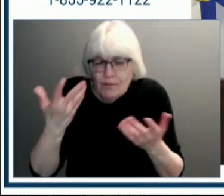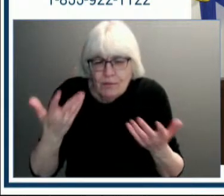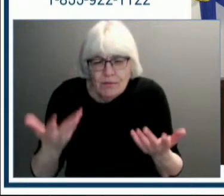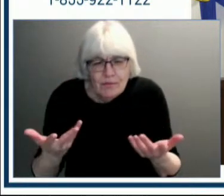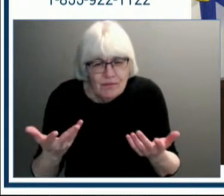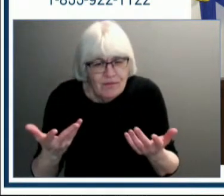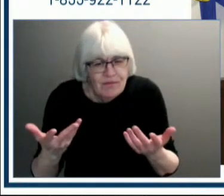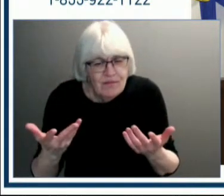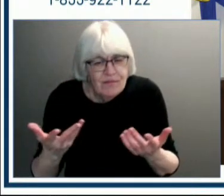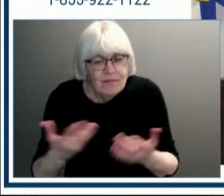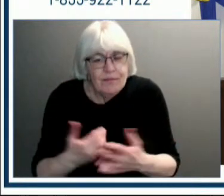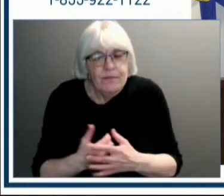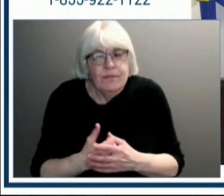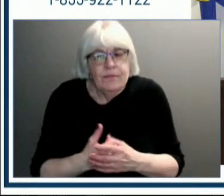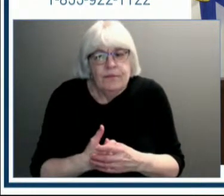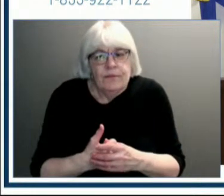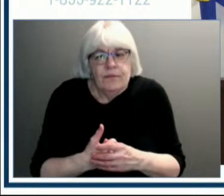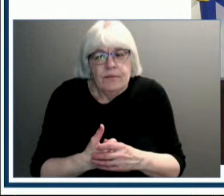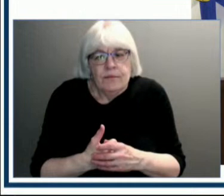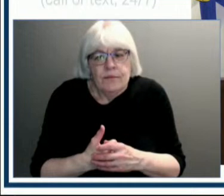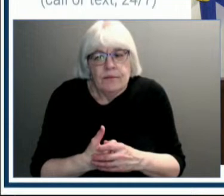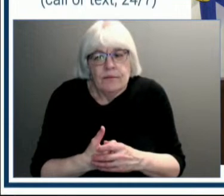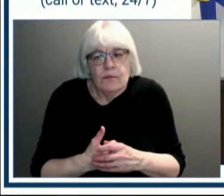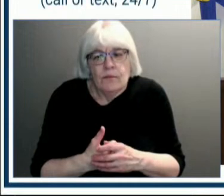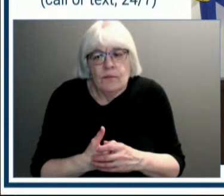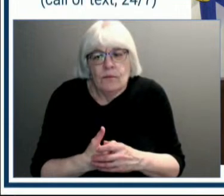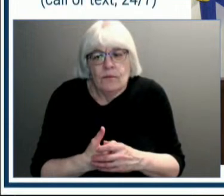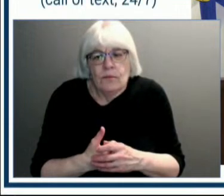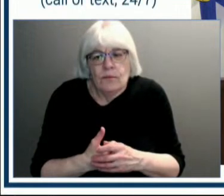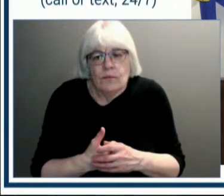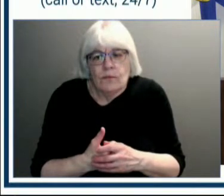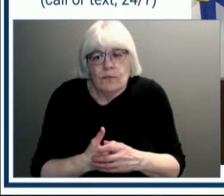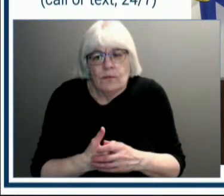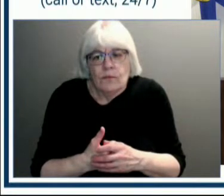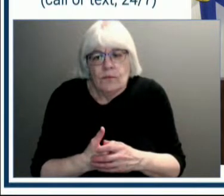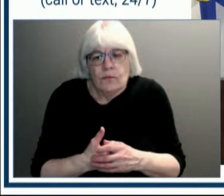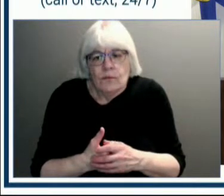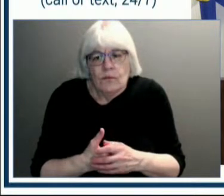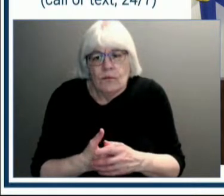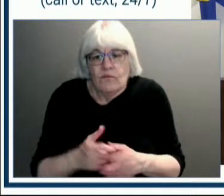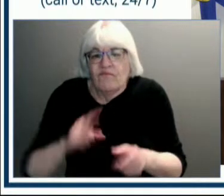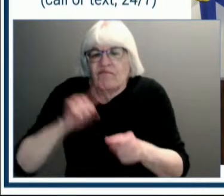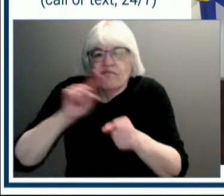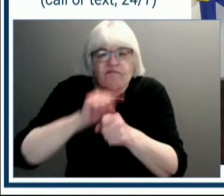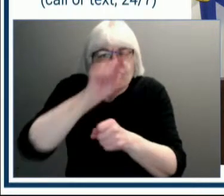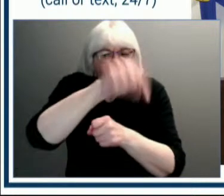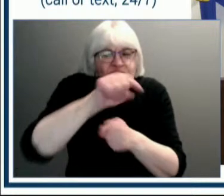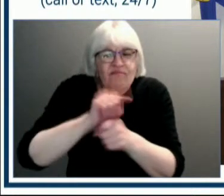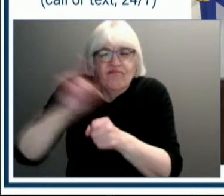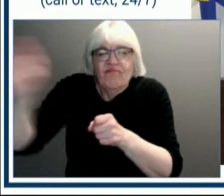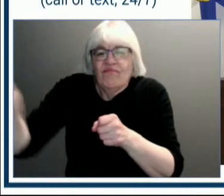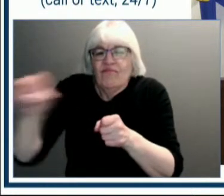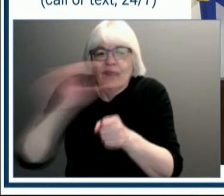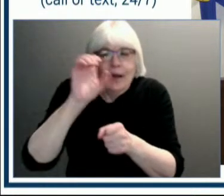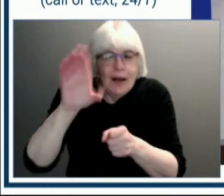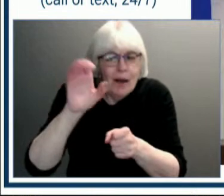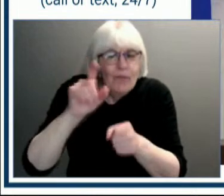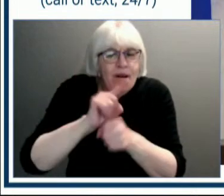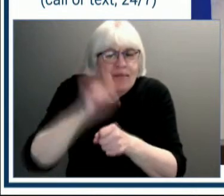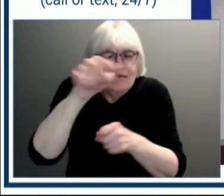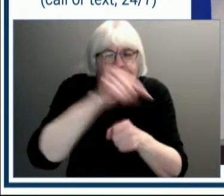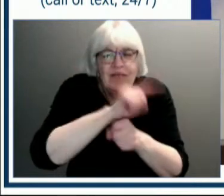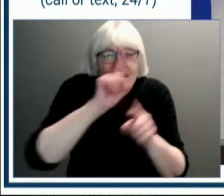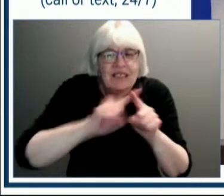seeing some for outside of the area or in Cape Breton in particular. I just got an update,